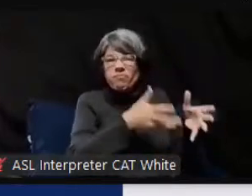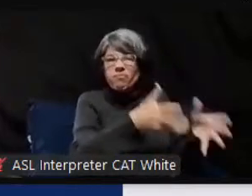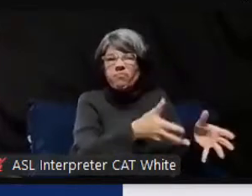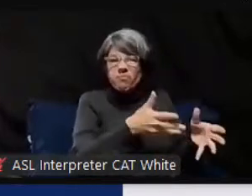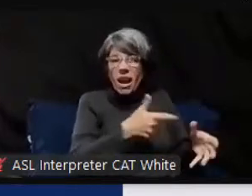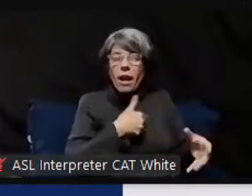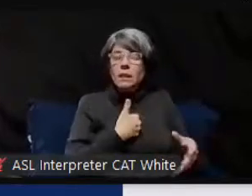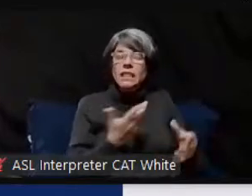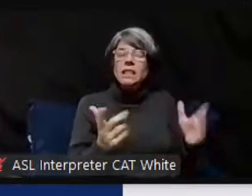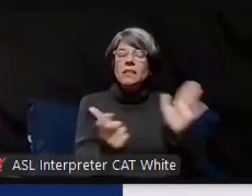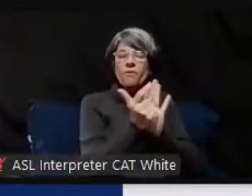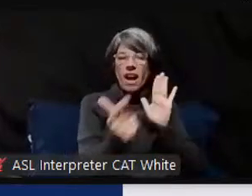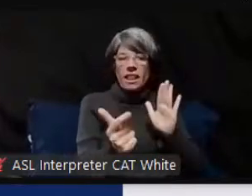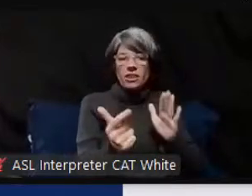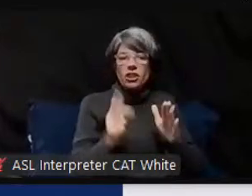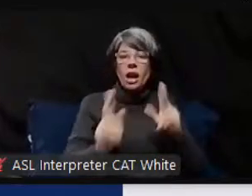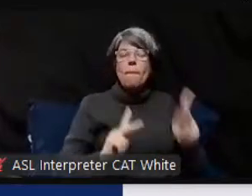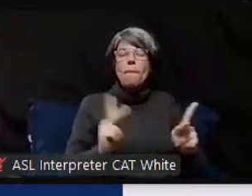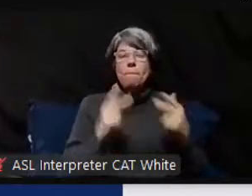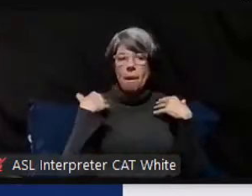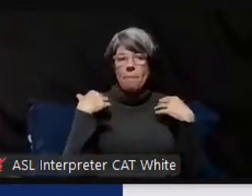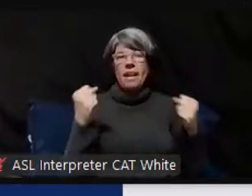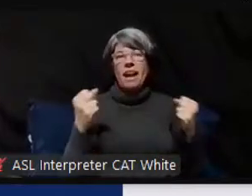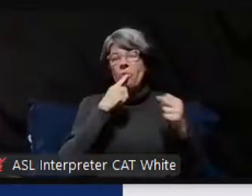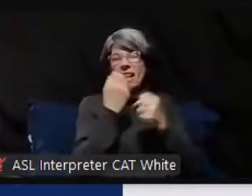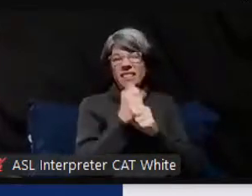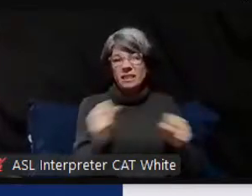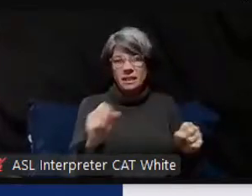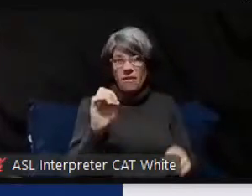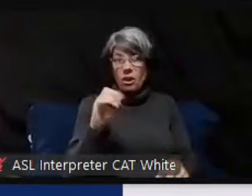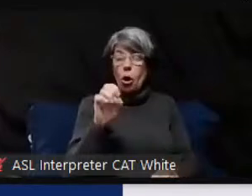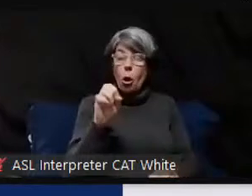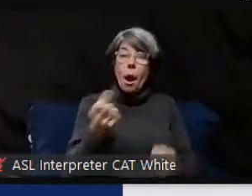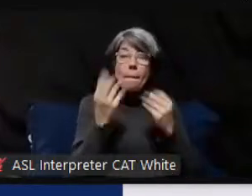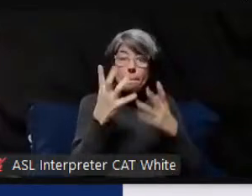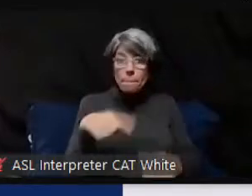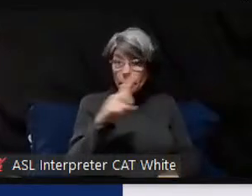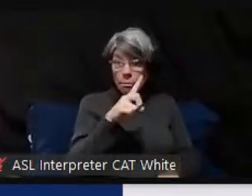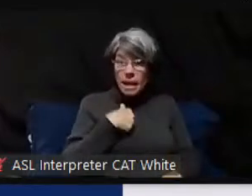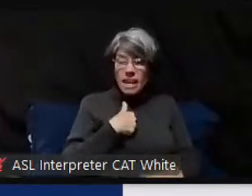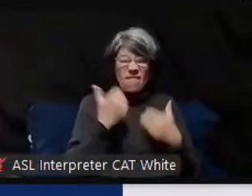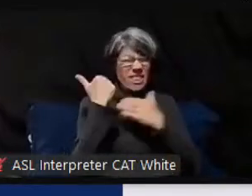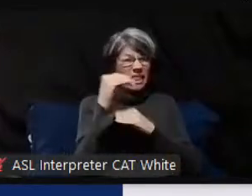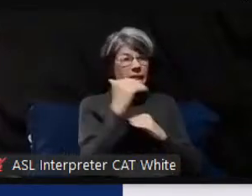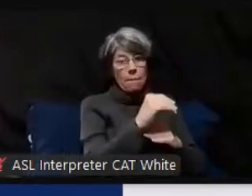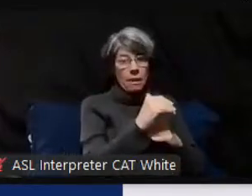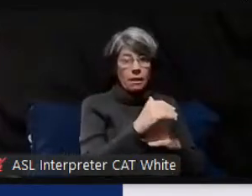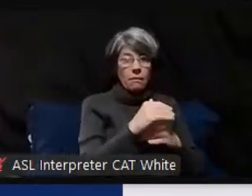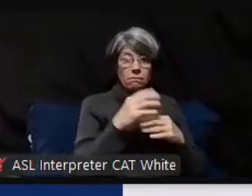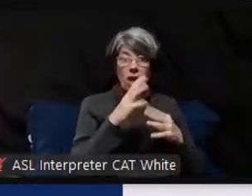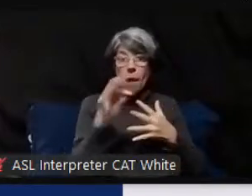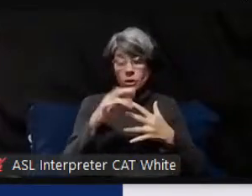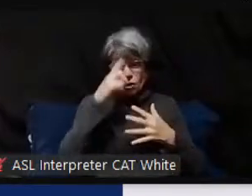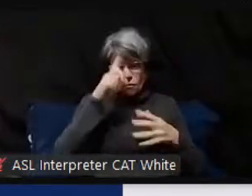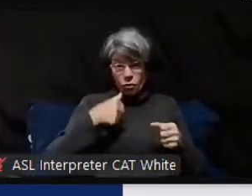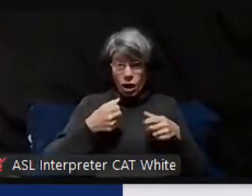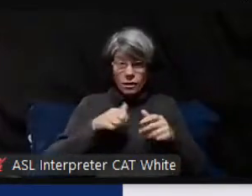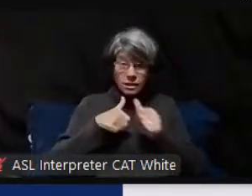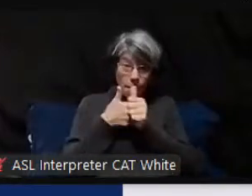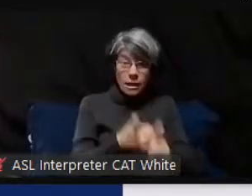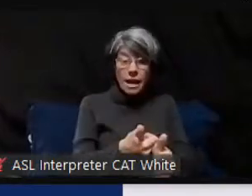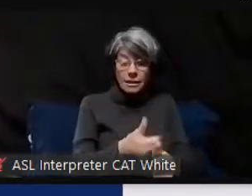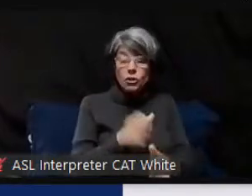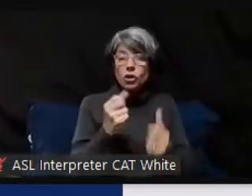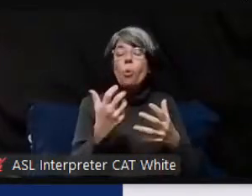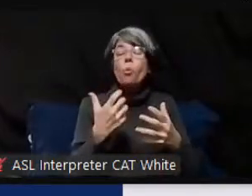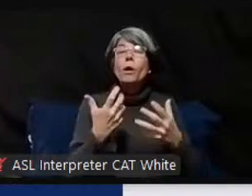is a violation of the Public Health and Safety Code, but we understand that many property owners currently have limited options for compliance. And so our goal is to provide as much support